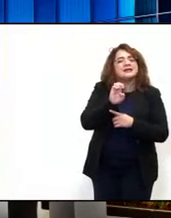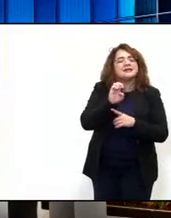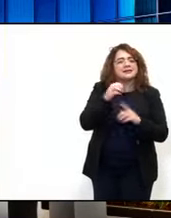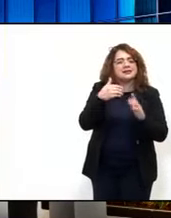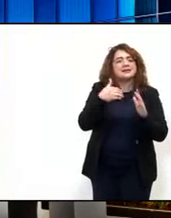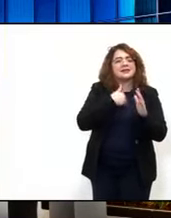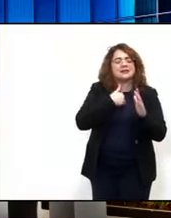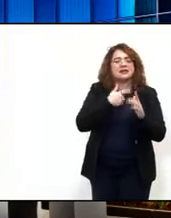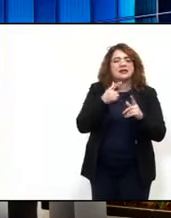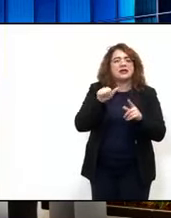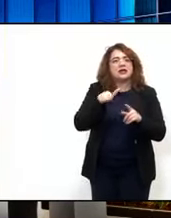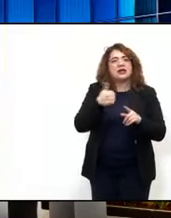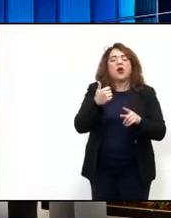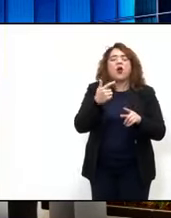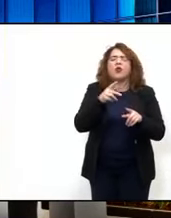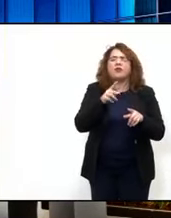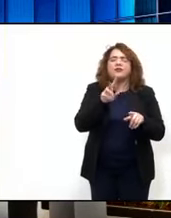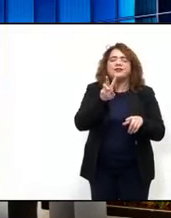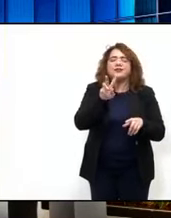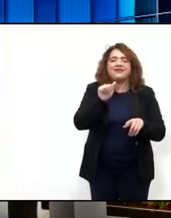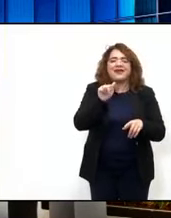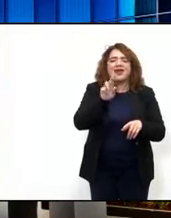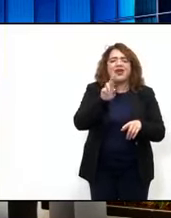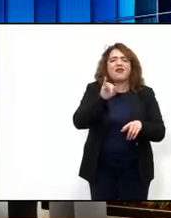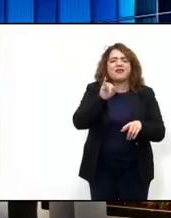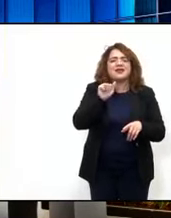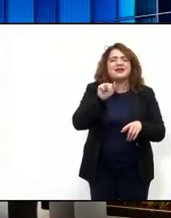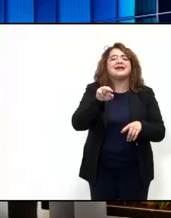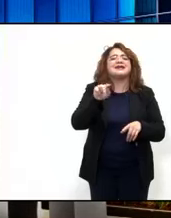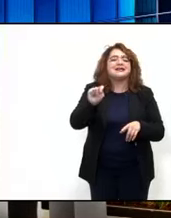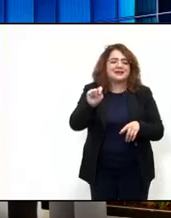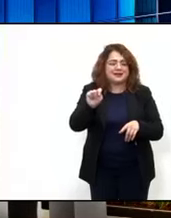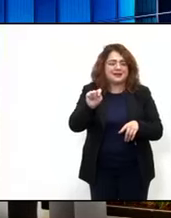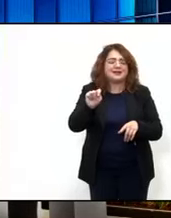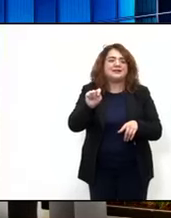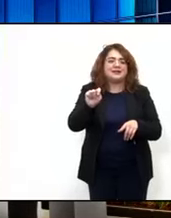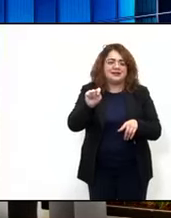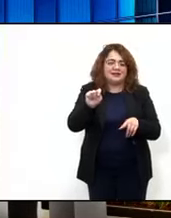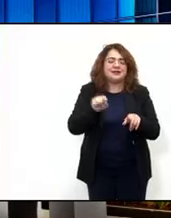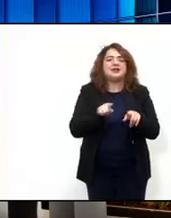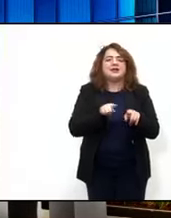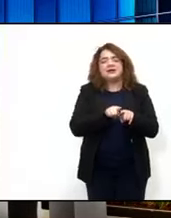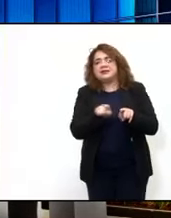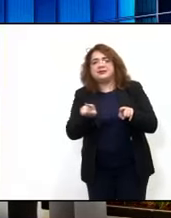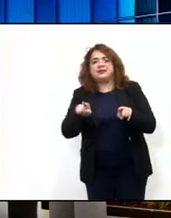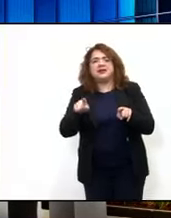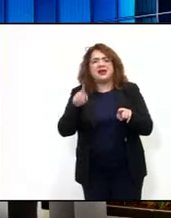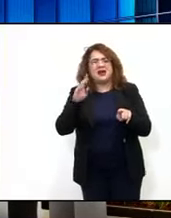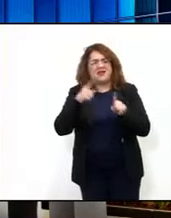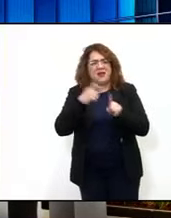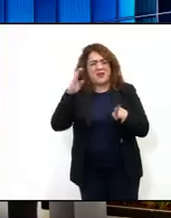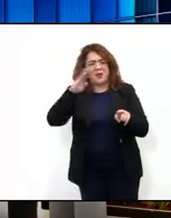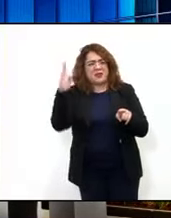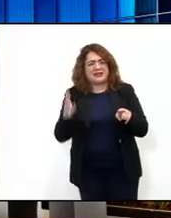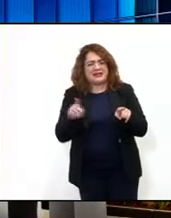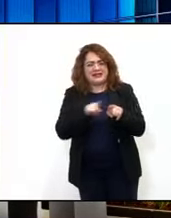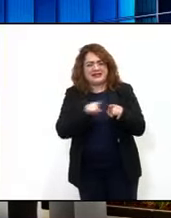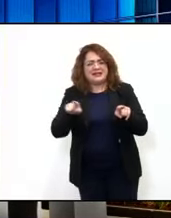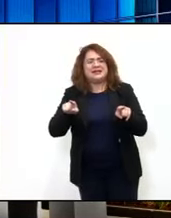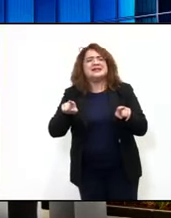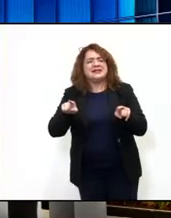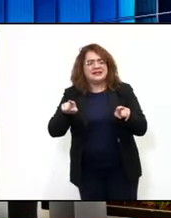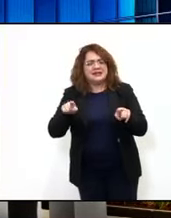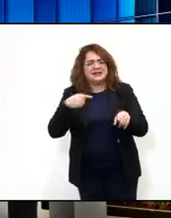Brazilian variant, and it's reported about close to 24 variants in LA County. Has Long Beach been testing for variants at all, or seen